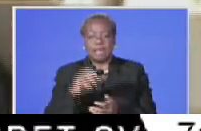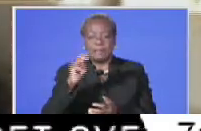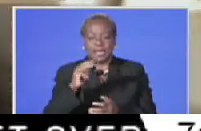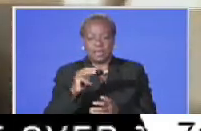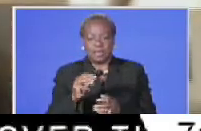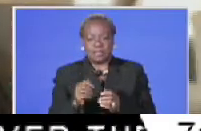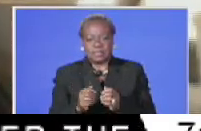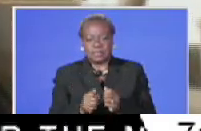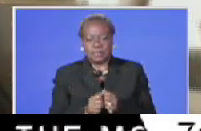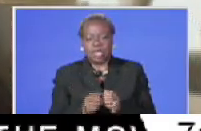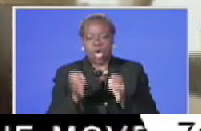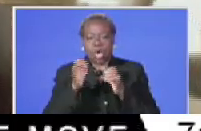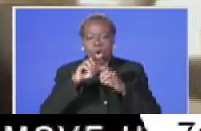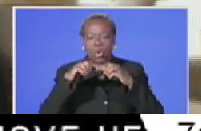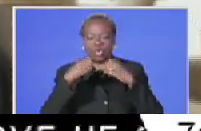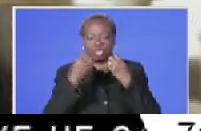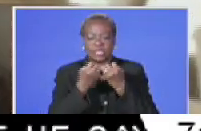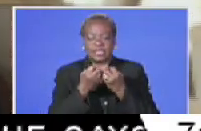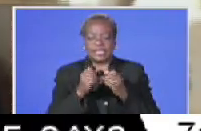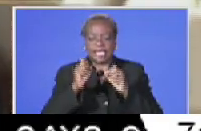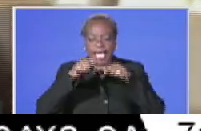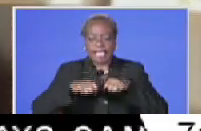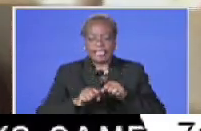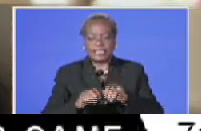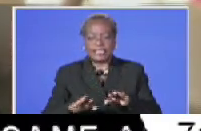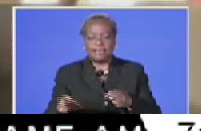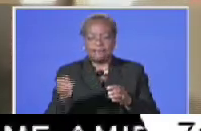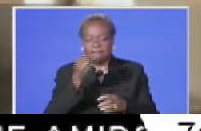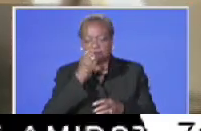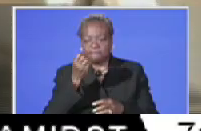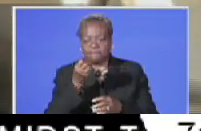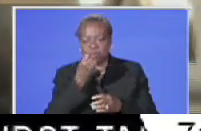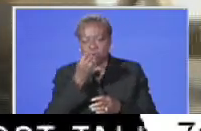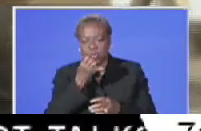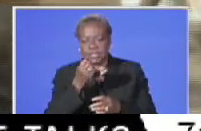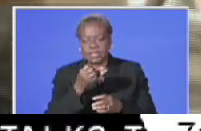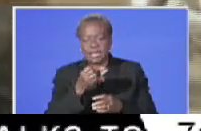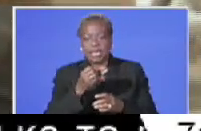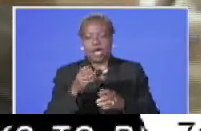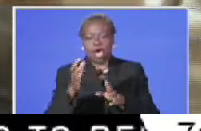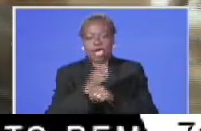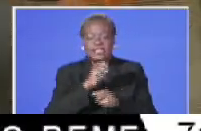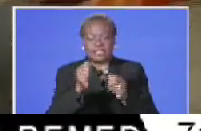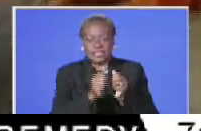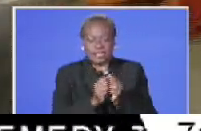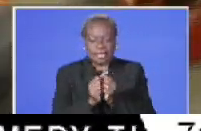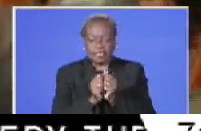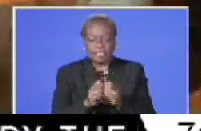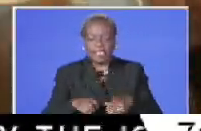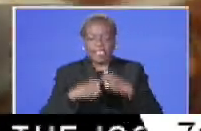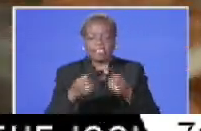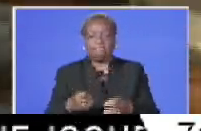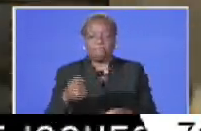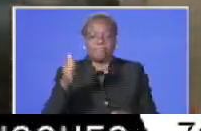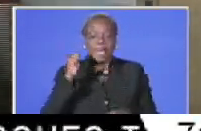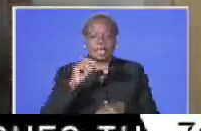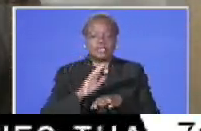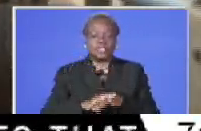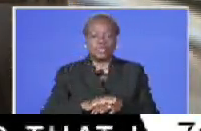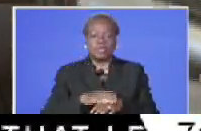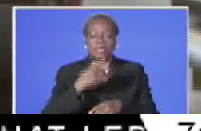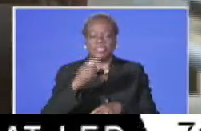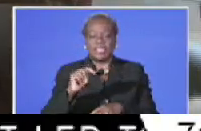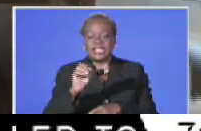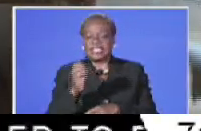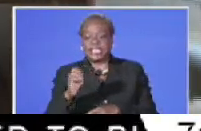with Blue Ocean Seafood, teamed up to give back to our essential workers, all the persons that supported us and took care of us during this